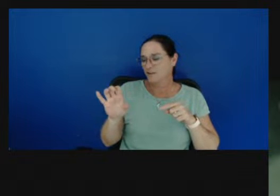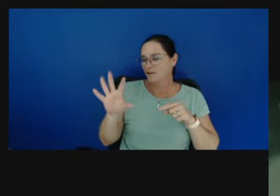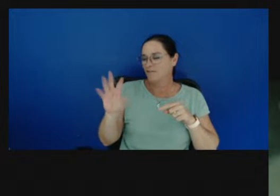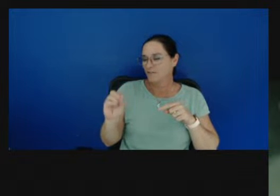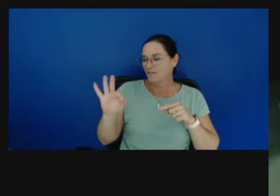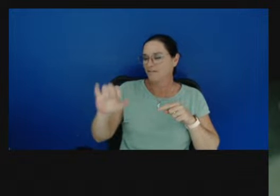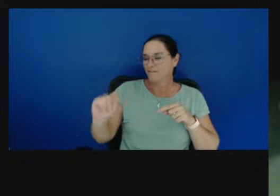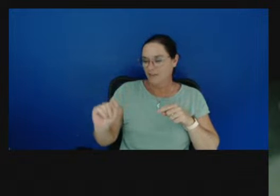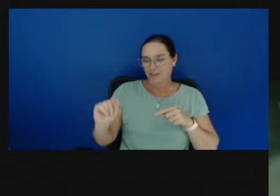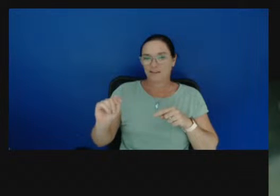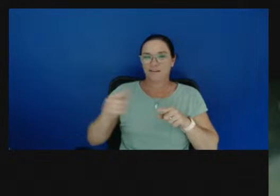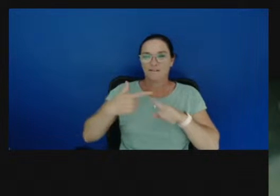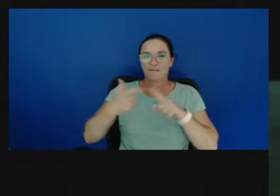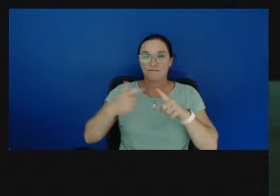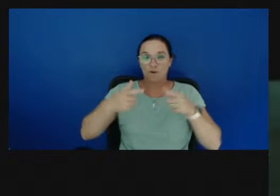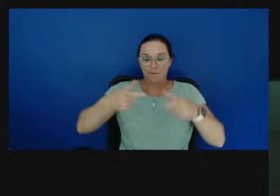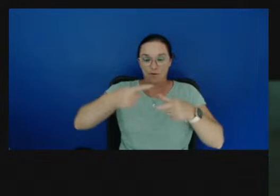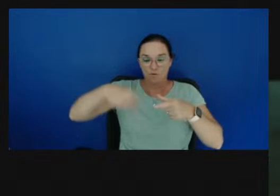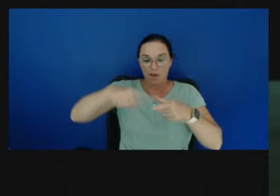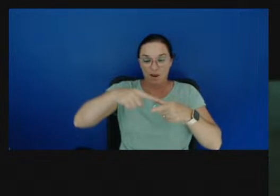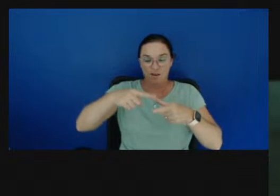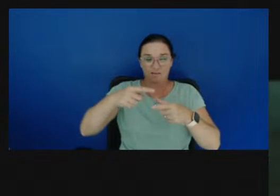well.